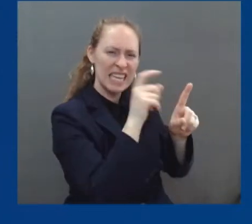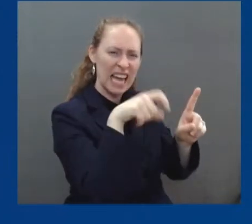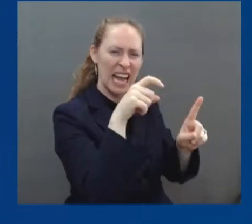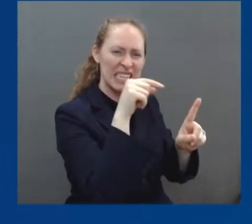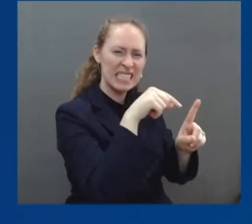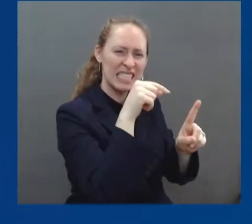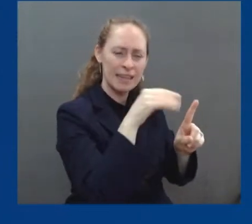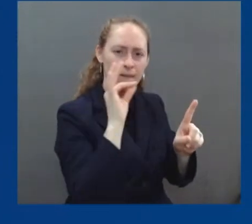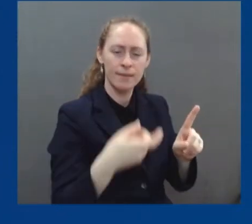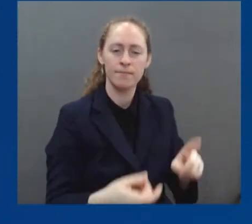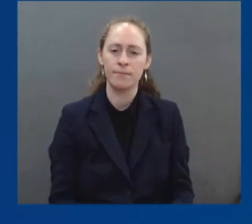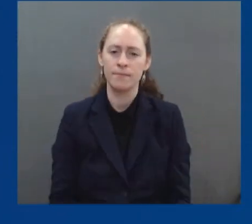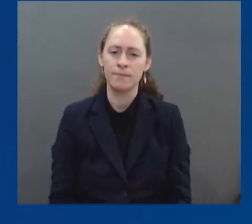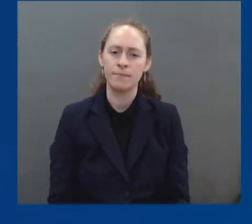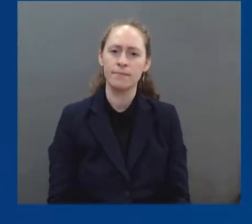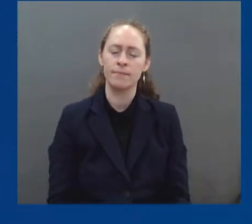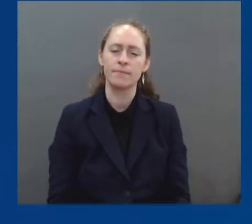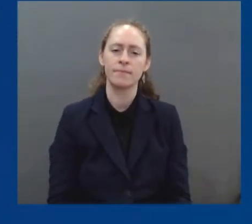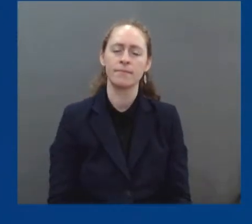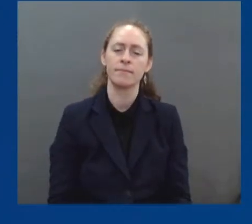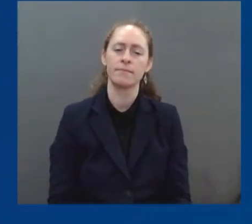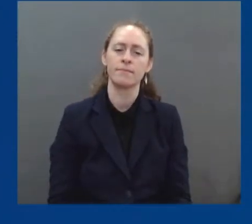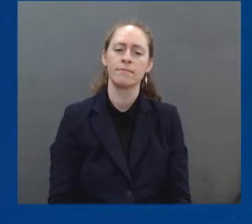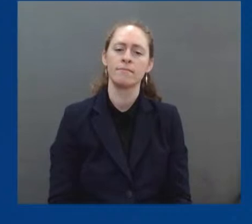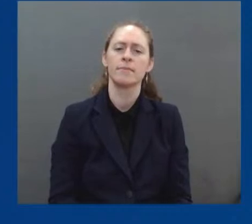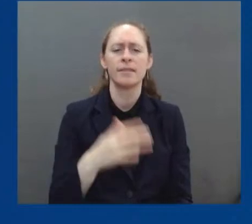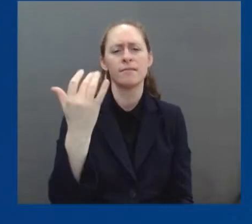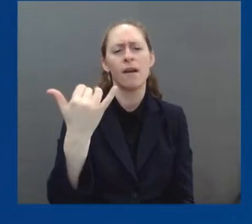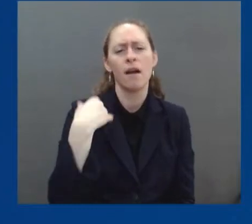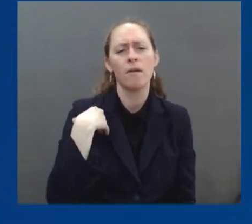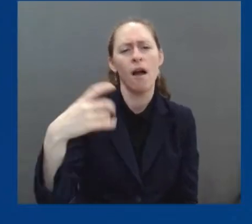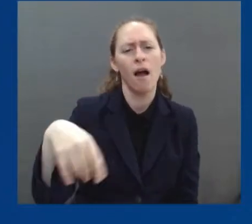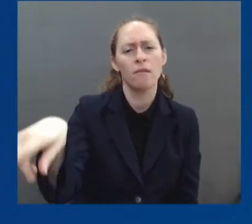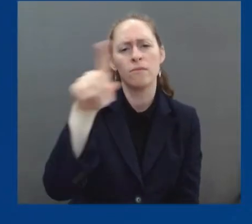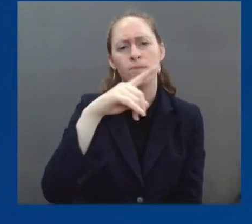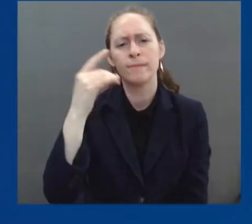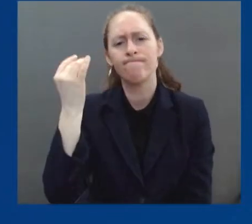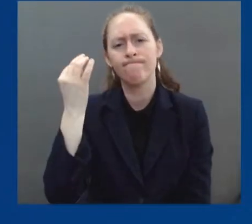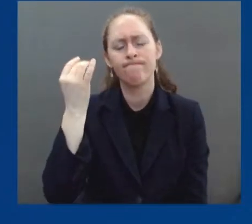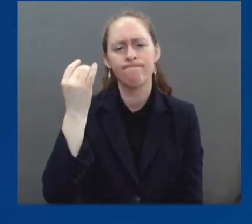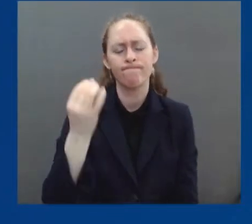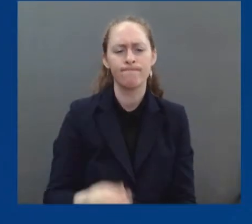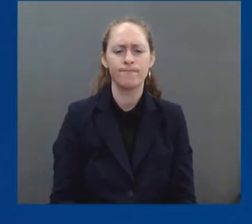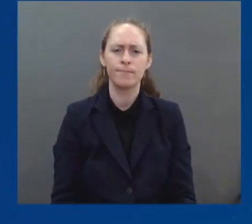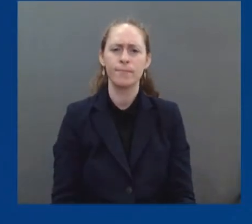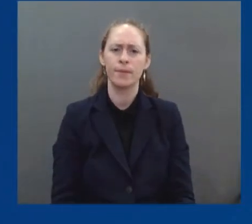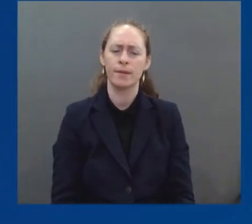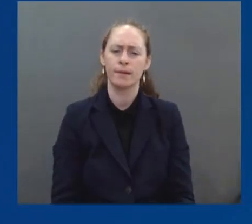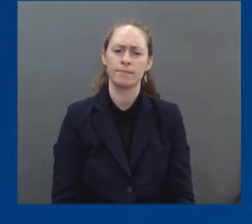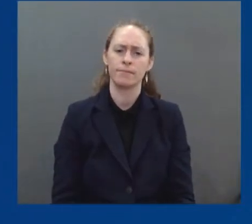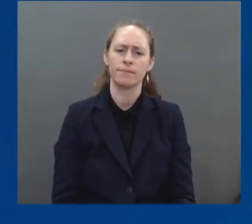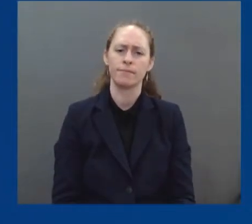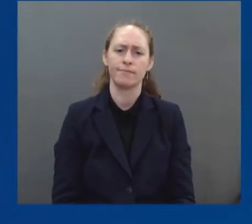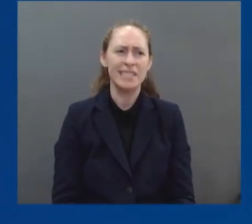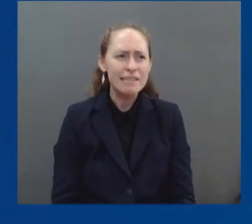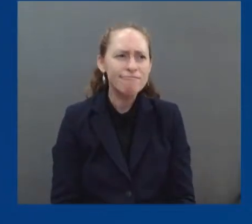meantime, any low and lower middle income country that wants adult doses from the US can get those